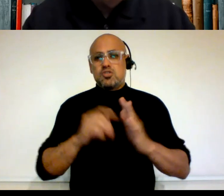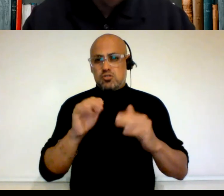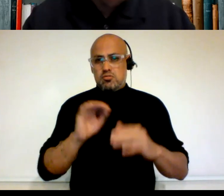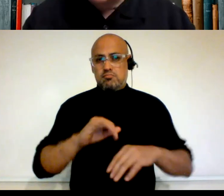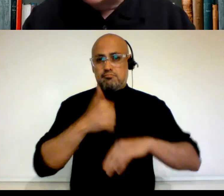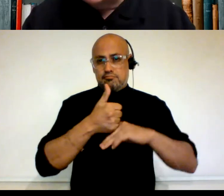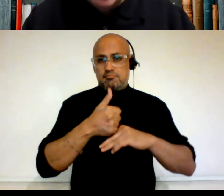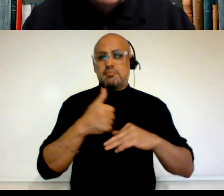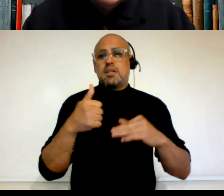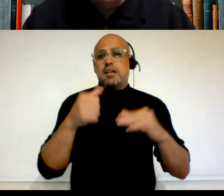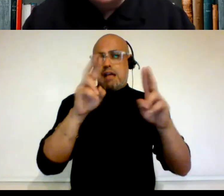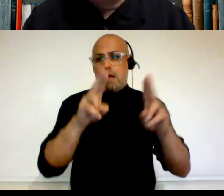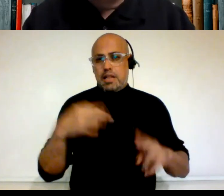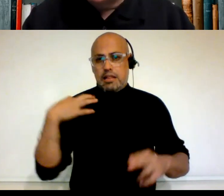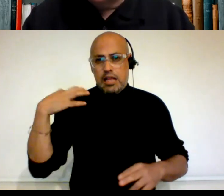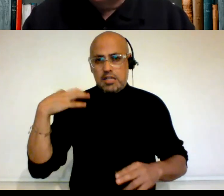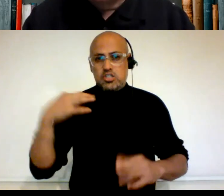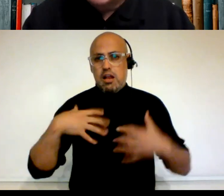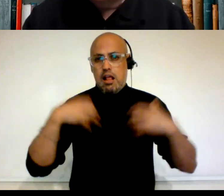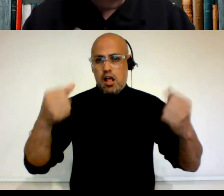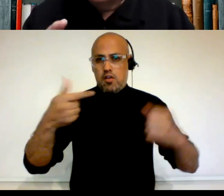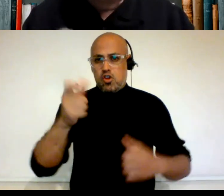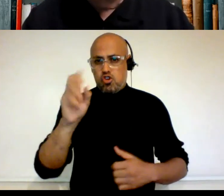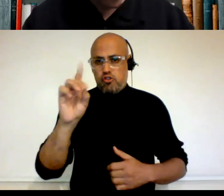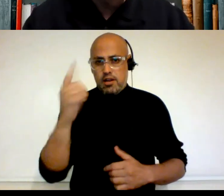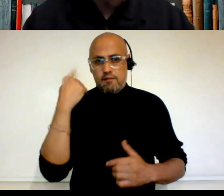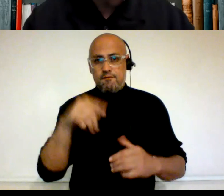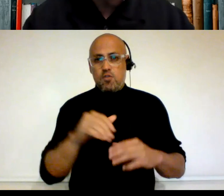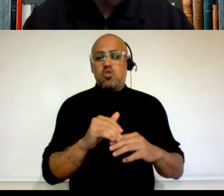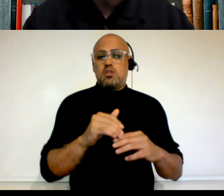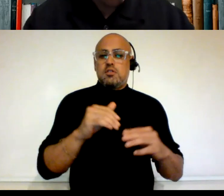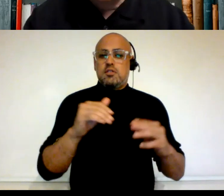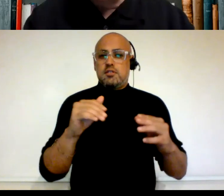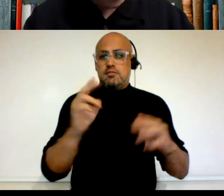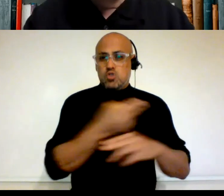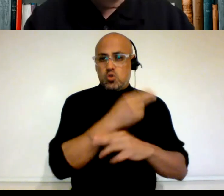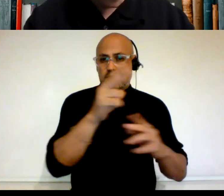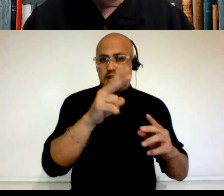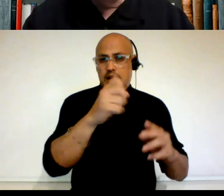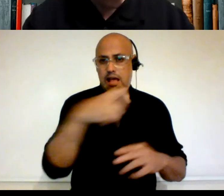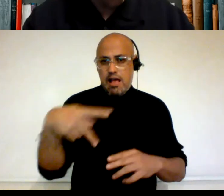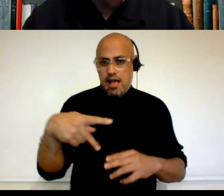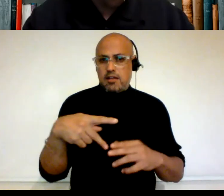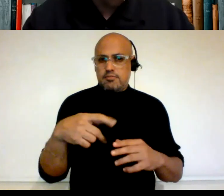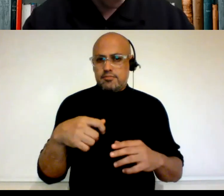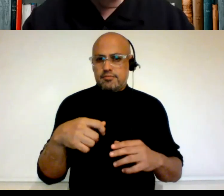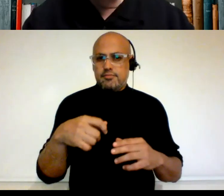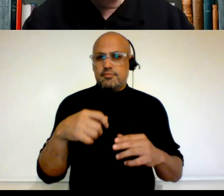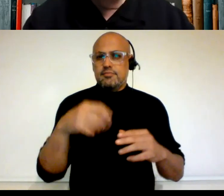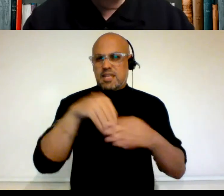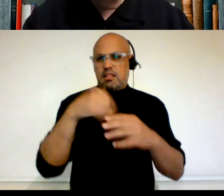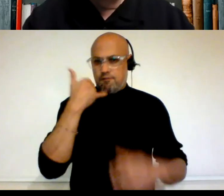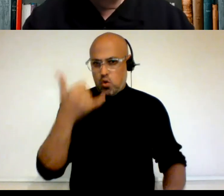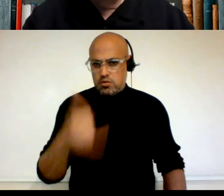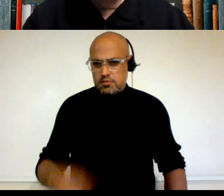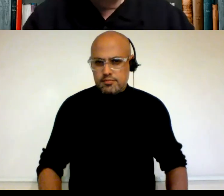to download the application called Health Grade to come back to school? Will that be compulsory?